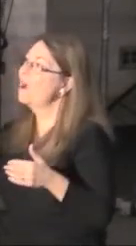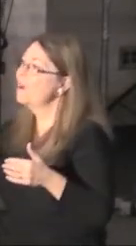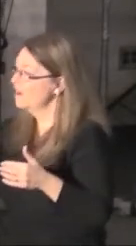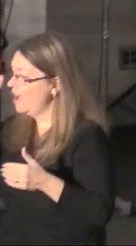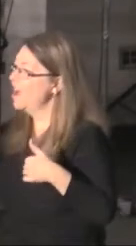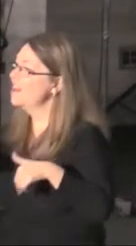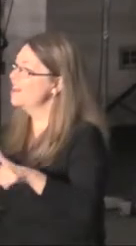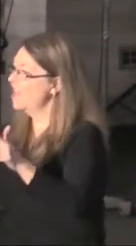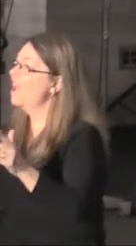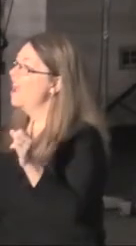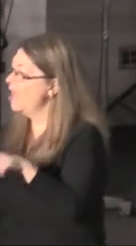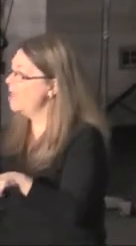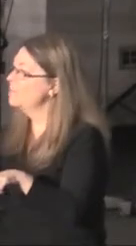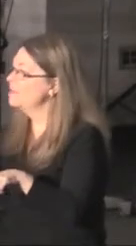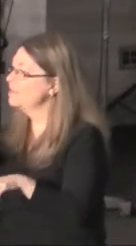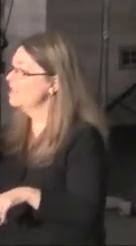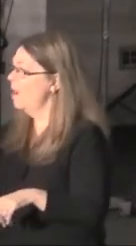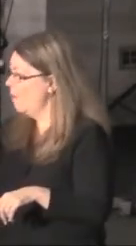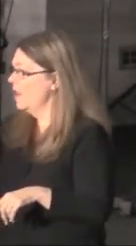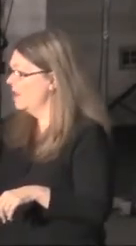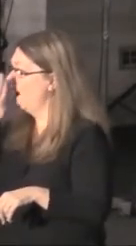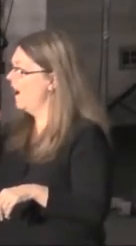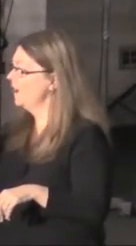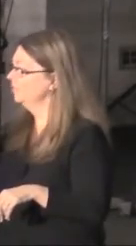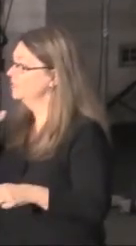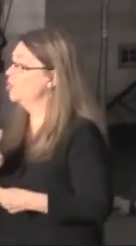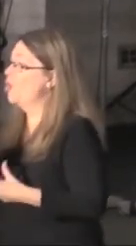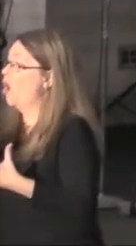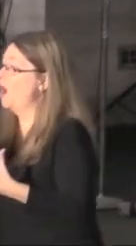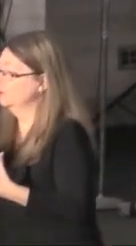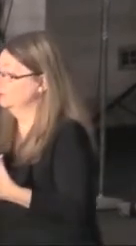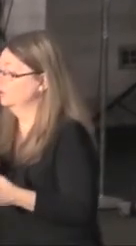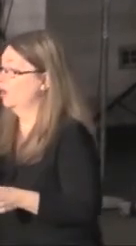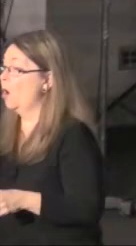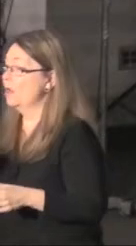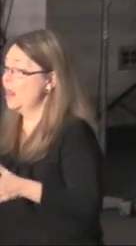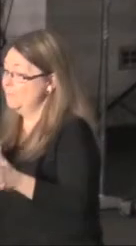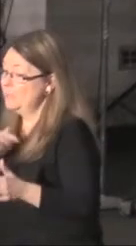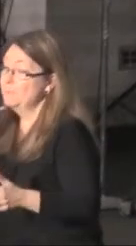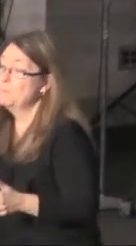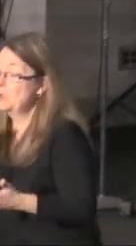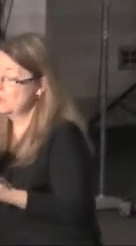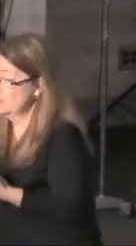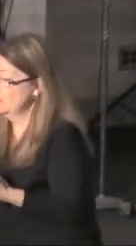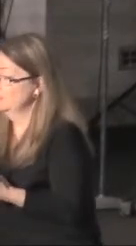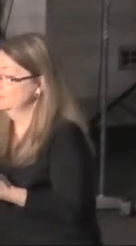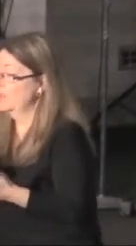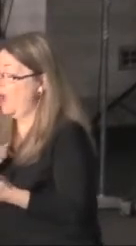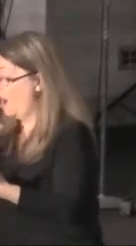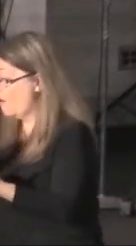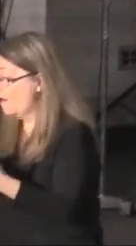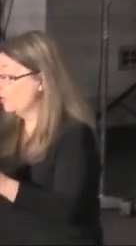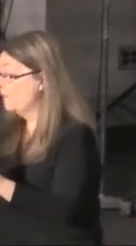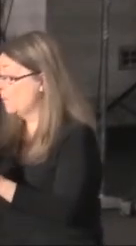happen. This is why God caused that to happen. This is why God allowed me to go through this, because I reached this point in my life where I was able to deal